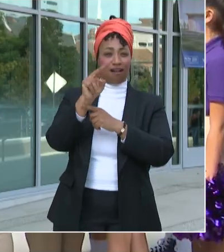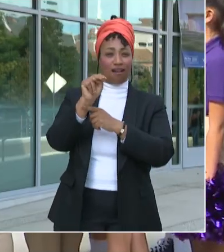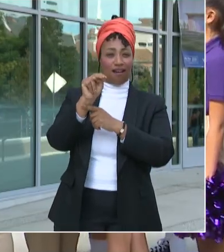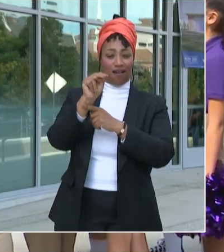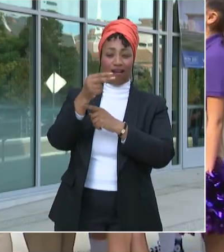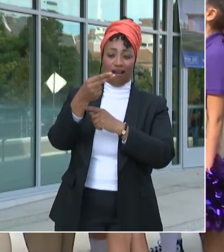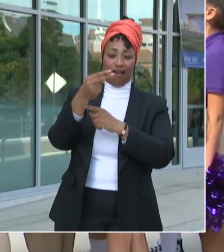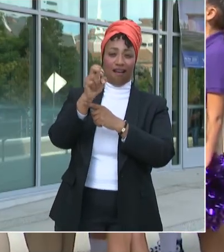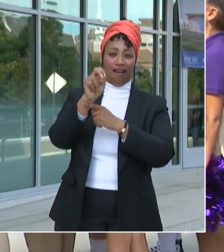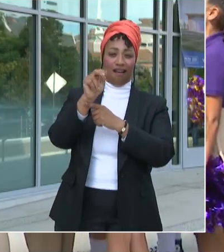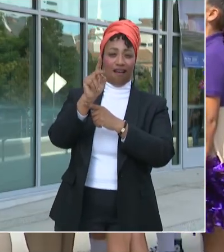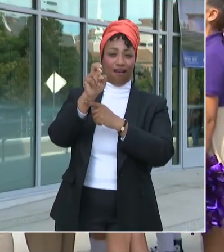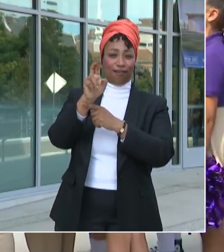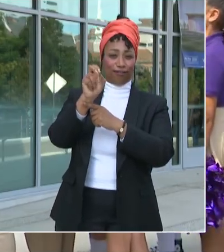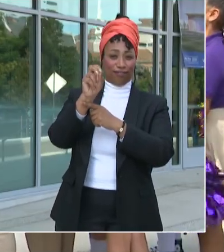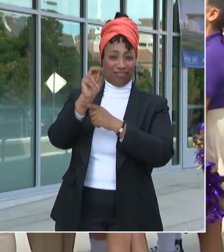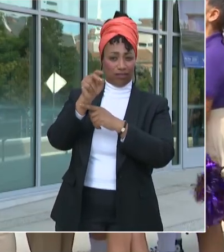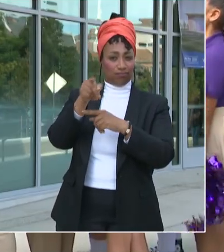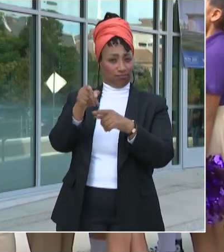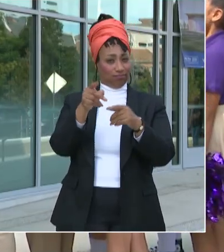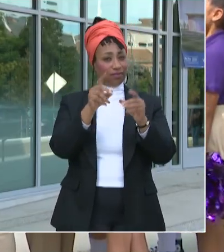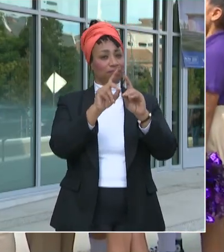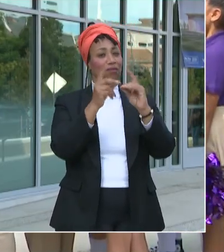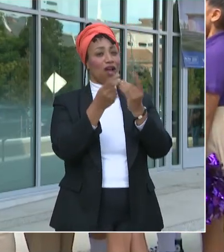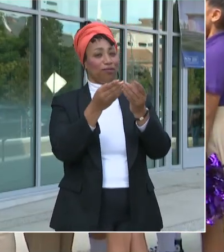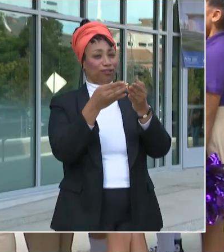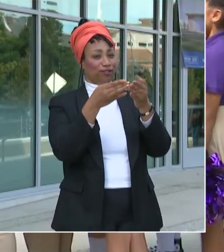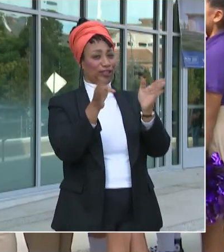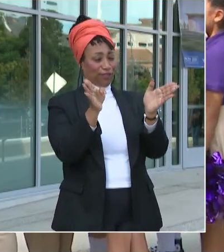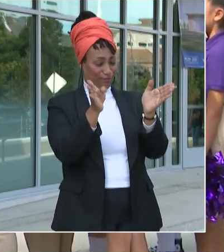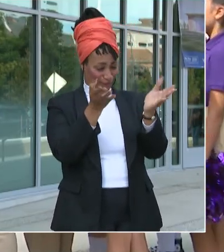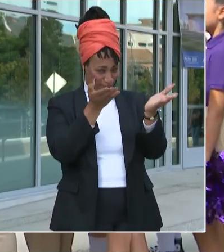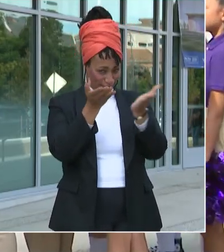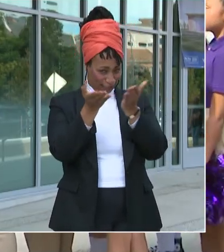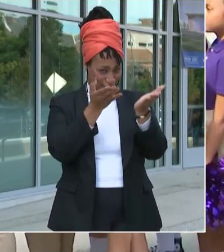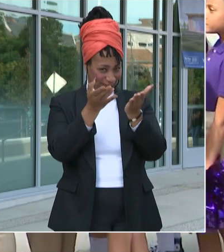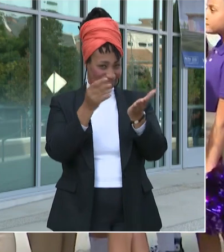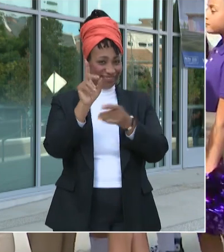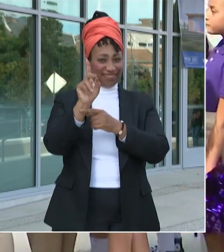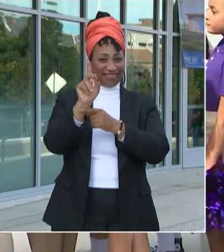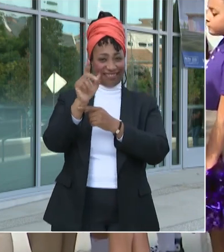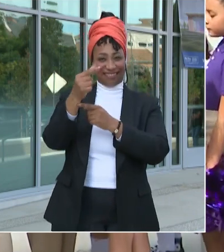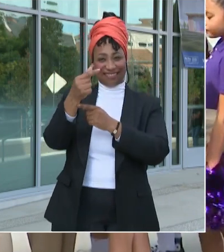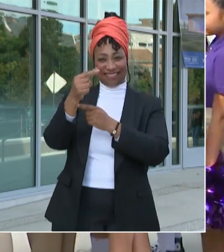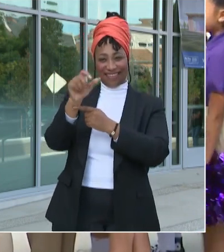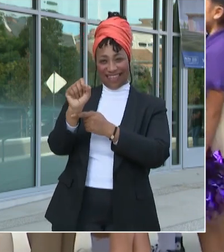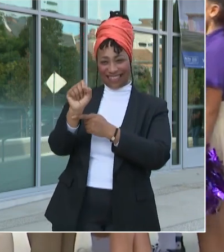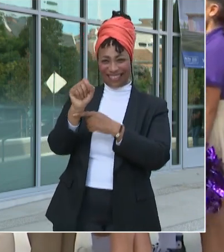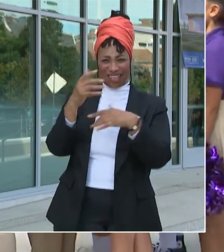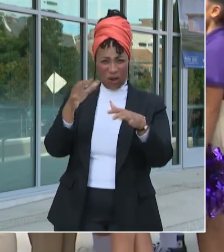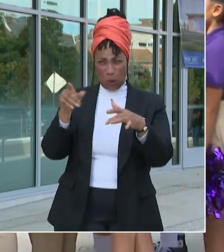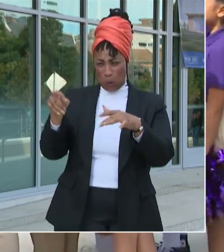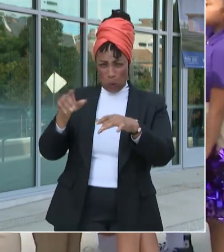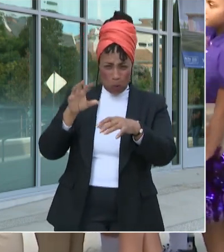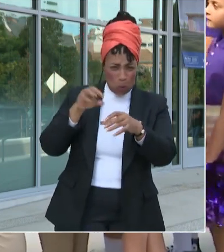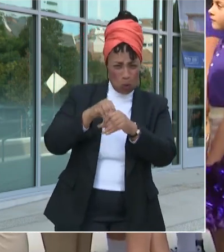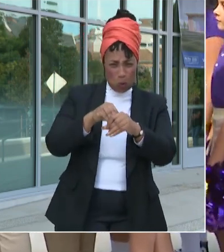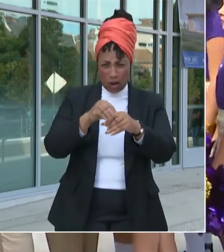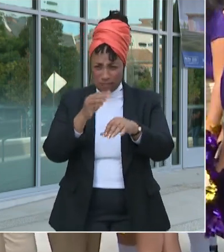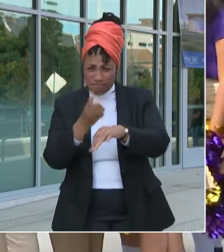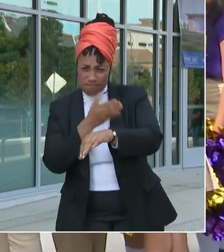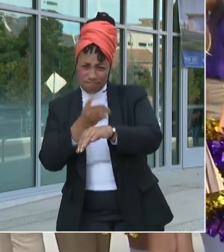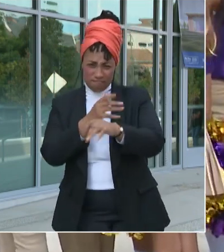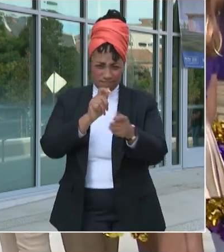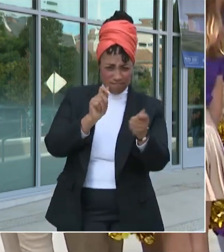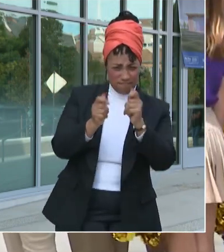building us this gorgeous new space from the ground up. On Monday, hundreds of students looked up at this building for the